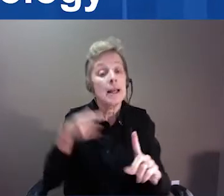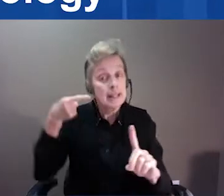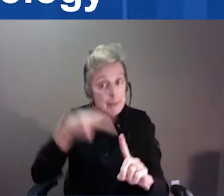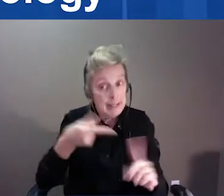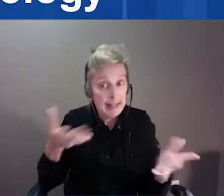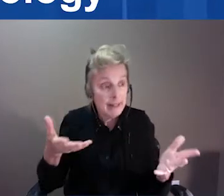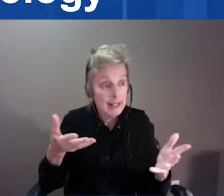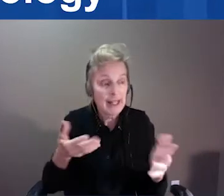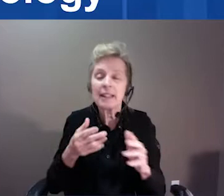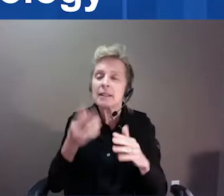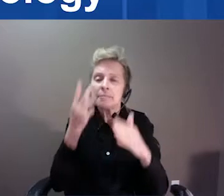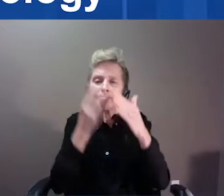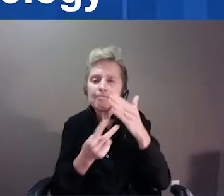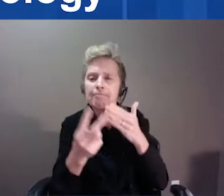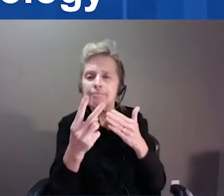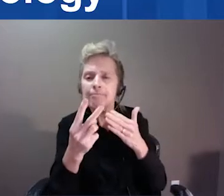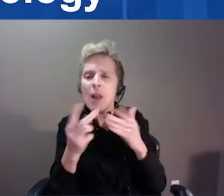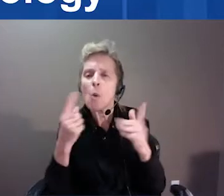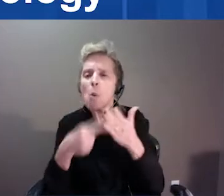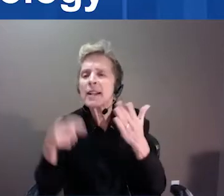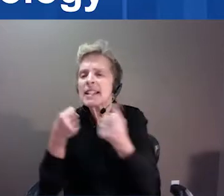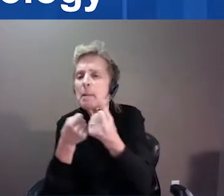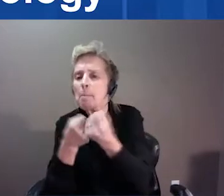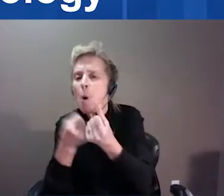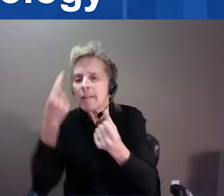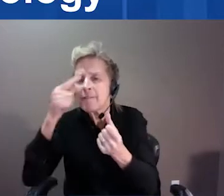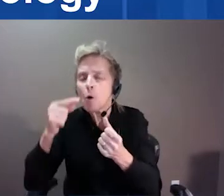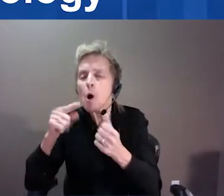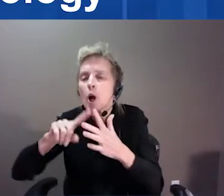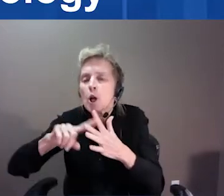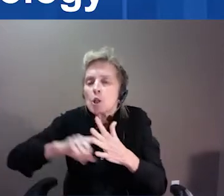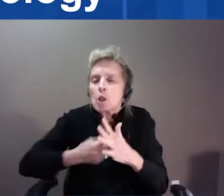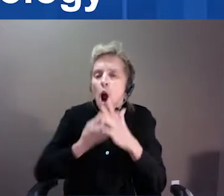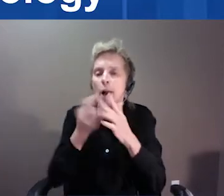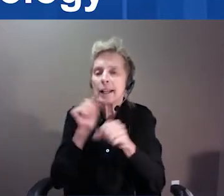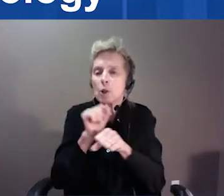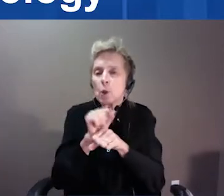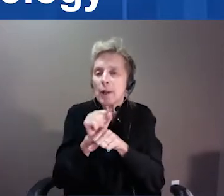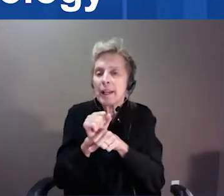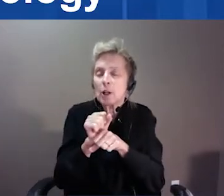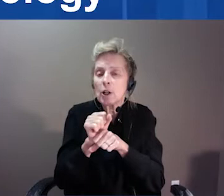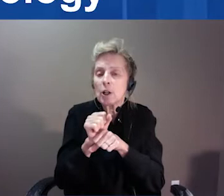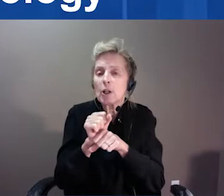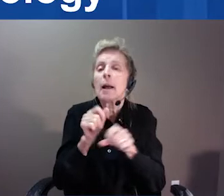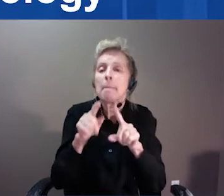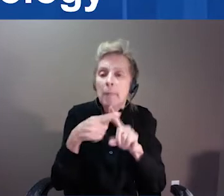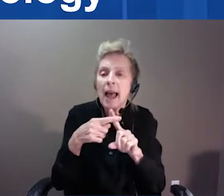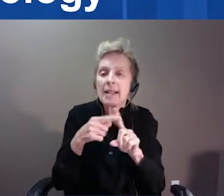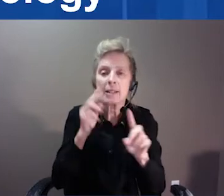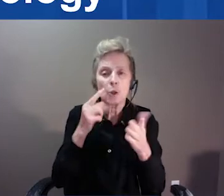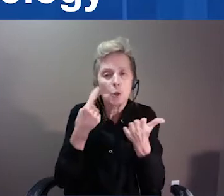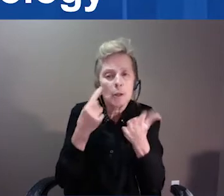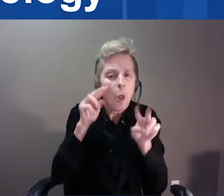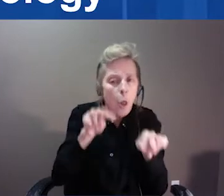the supports that may be needed at the early career stage in the future that will also potentially address the different trends.